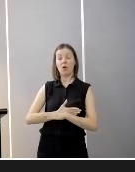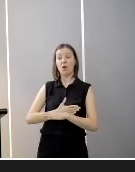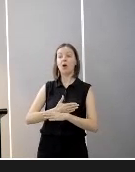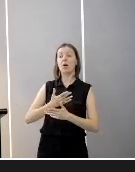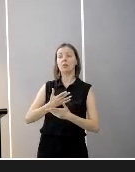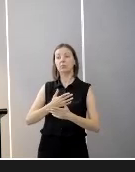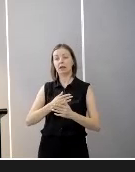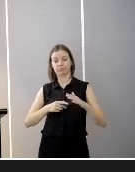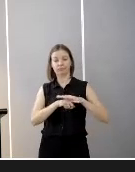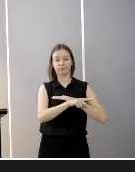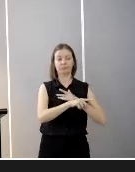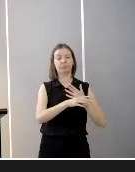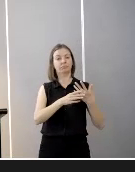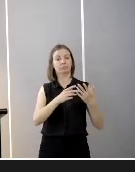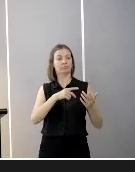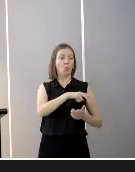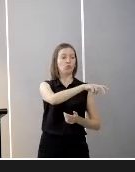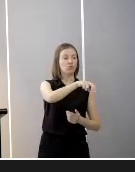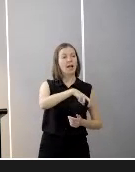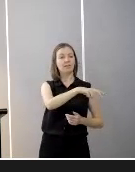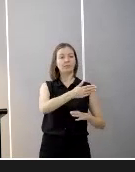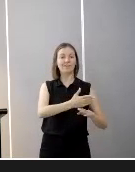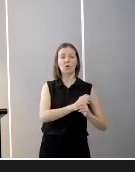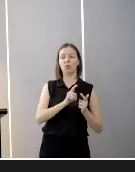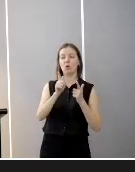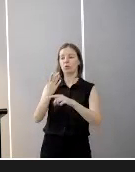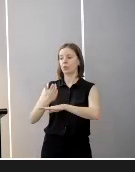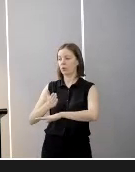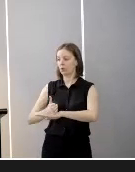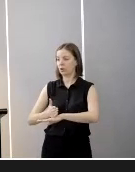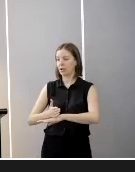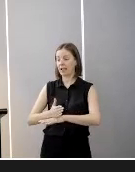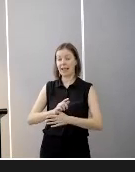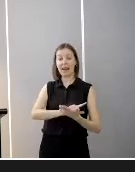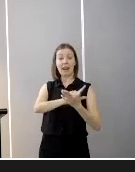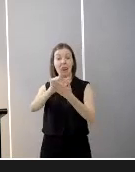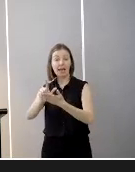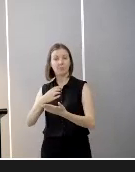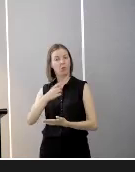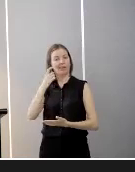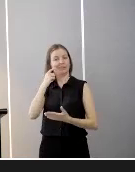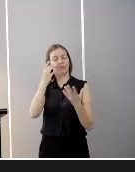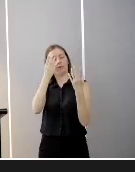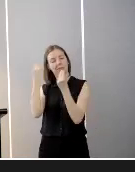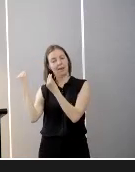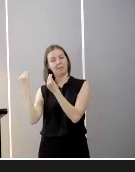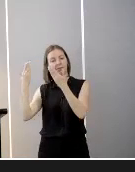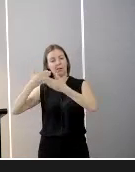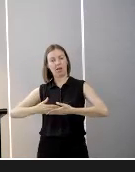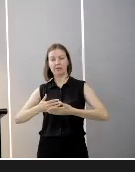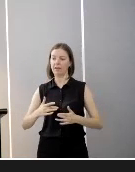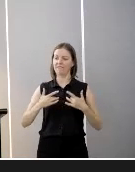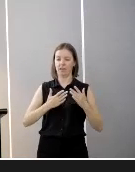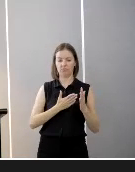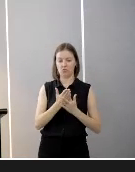minutes, and just try and get some light. And I personally find that I can fall asleep easier that way, and I kind of feel a bit more